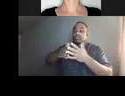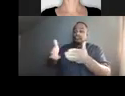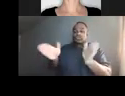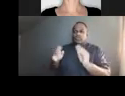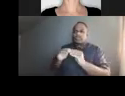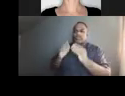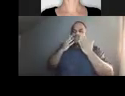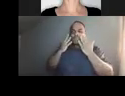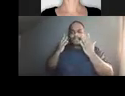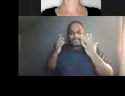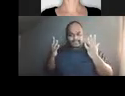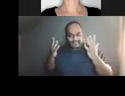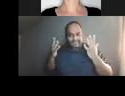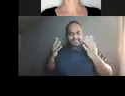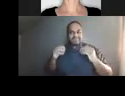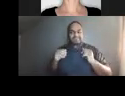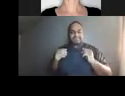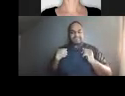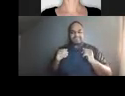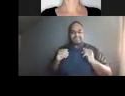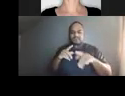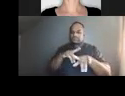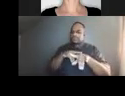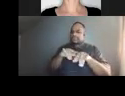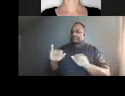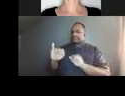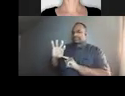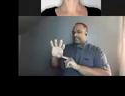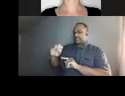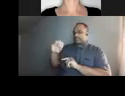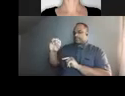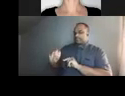the same time, about 40% of